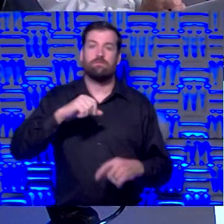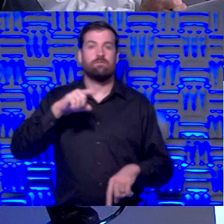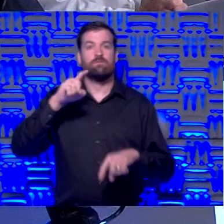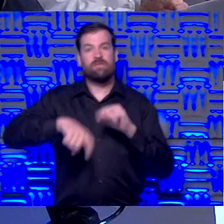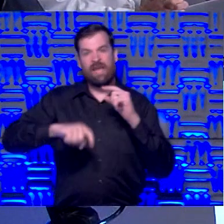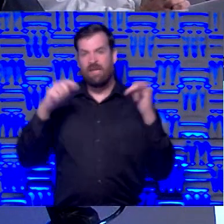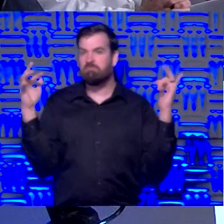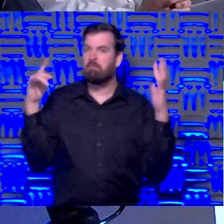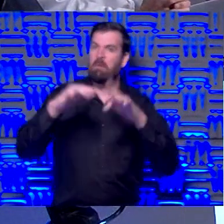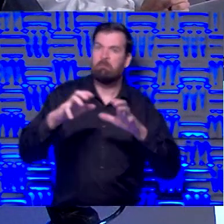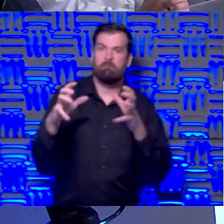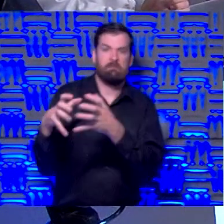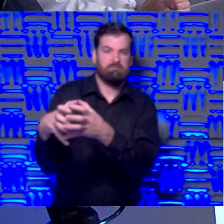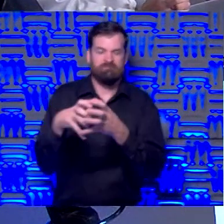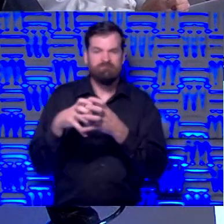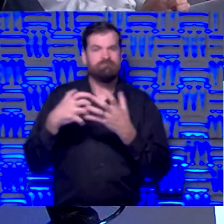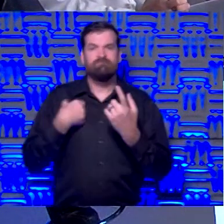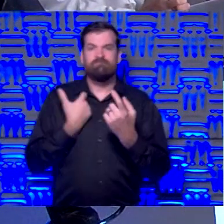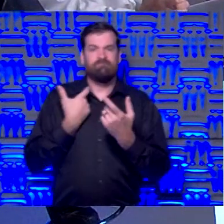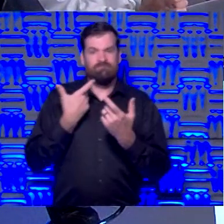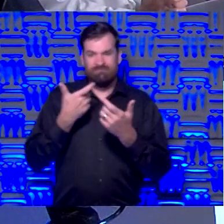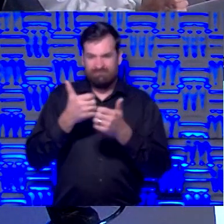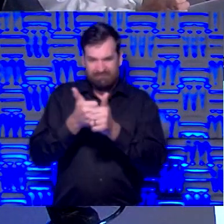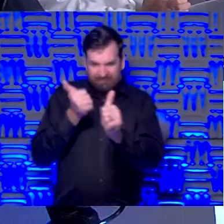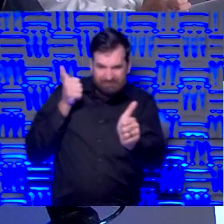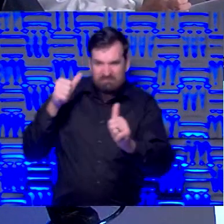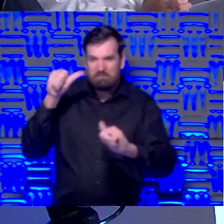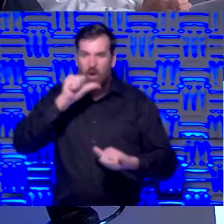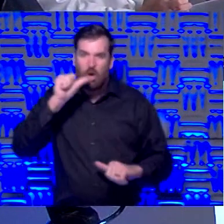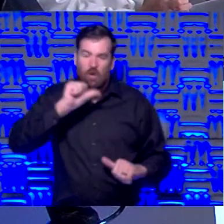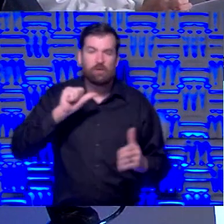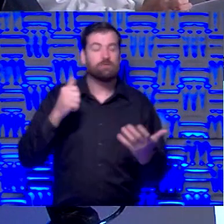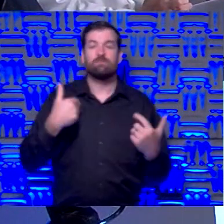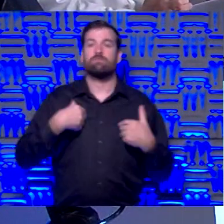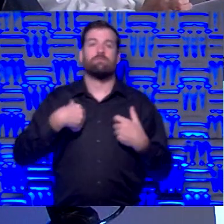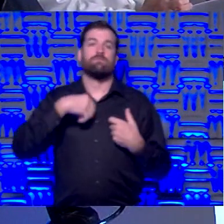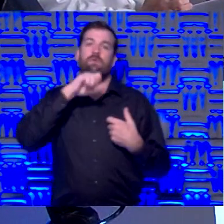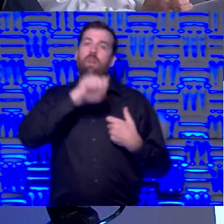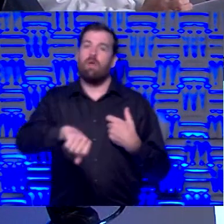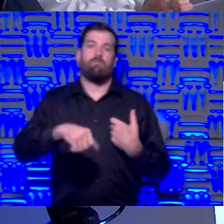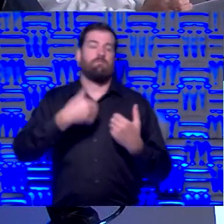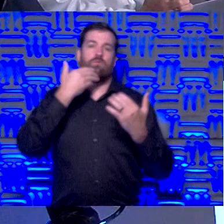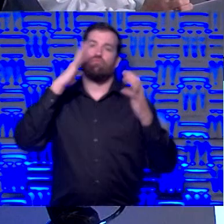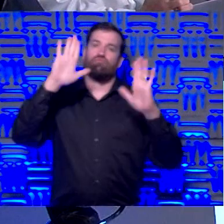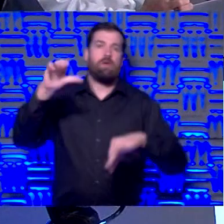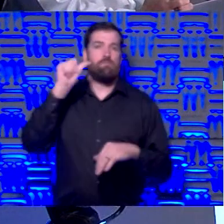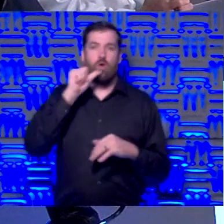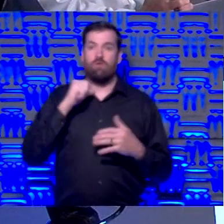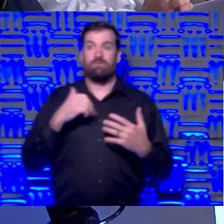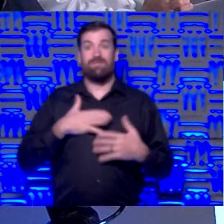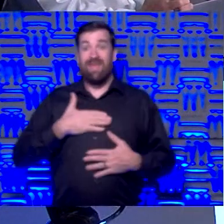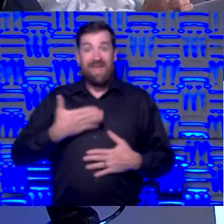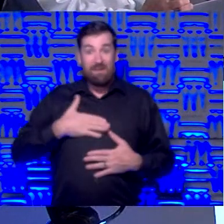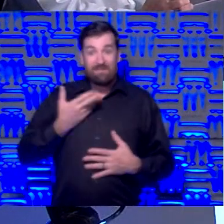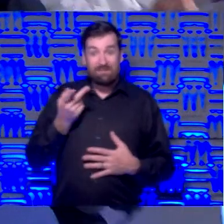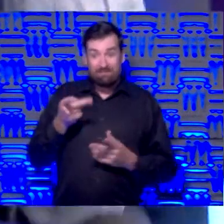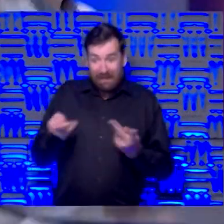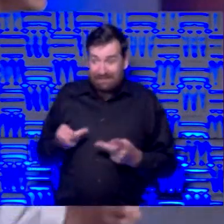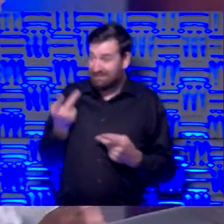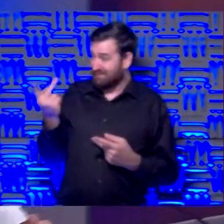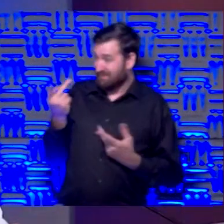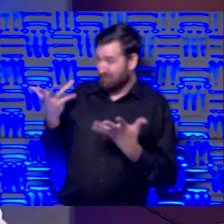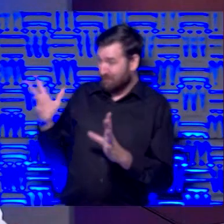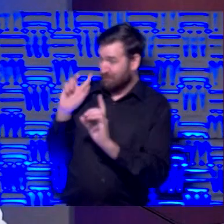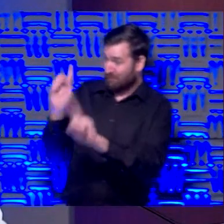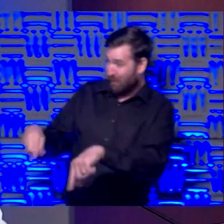big groups. Mm-hmm. Try to stay away from bars. Yeah. And then, trust me, I love going to a great bar and grill. That's like one of our happy places, right? You and I have done a few of those over